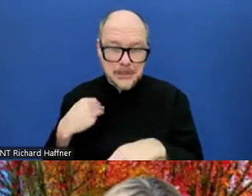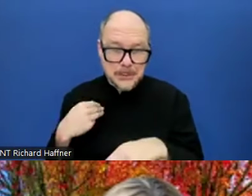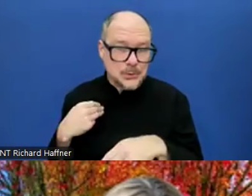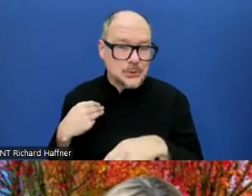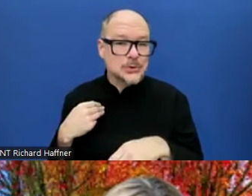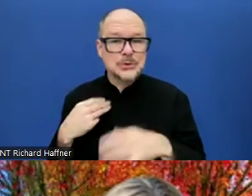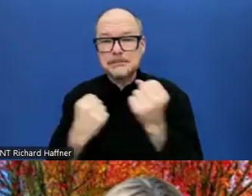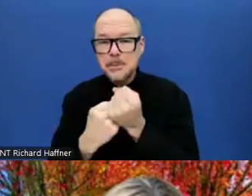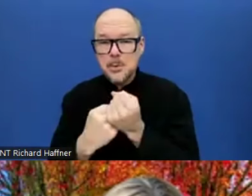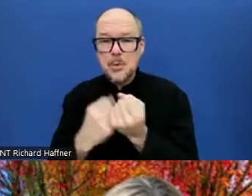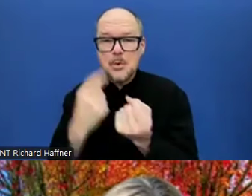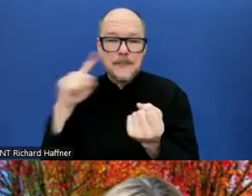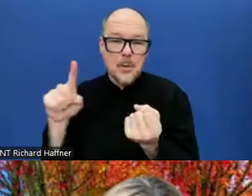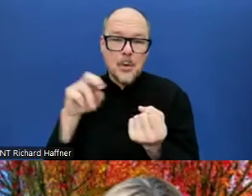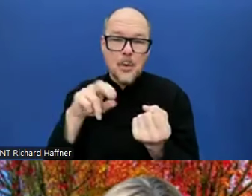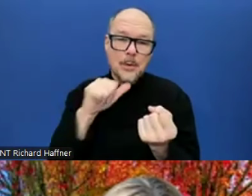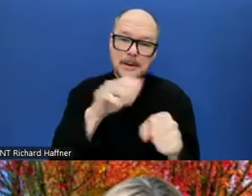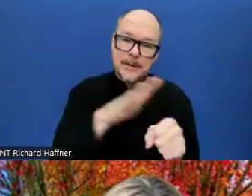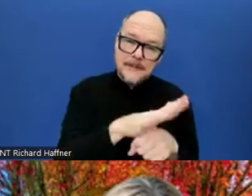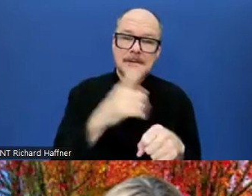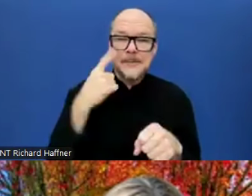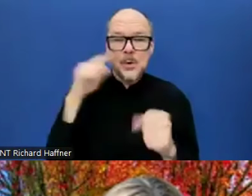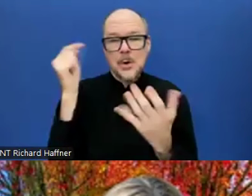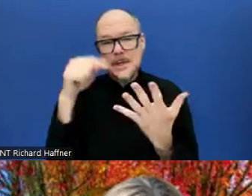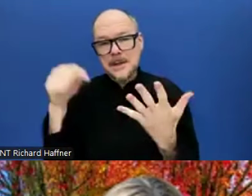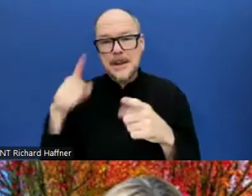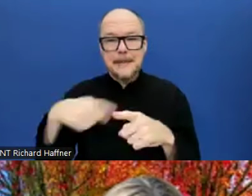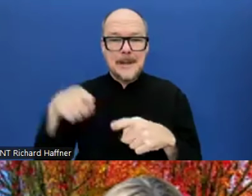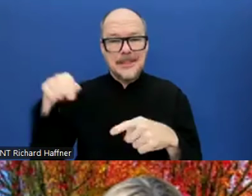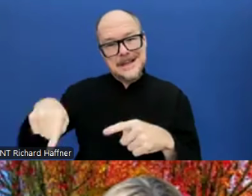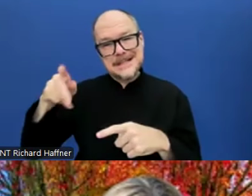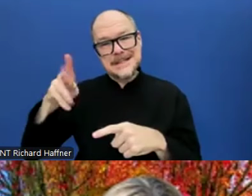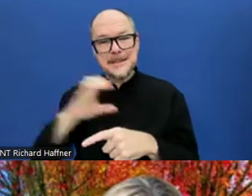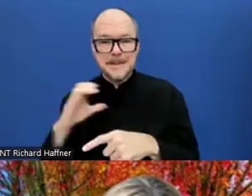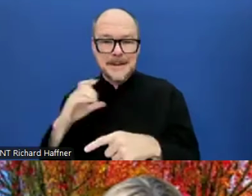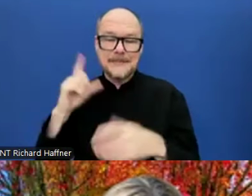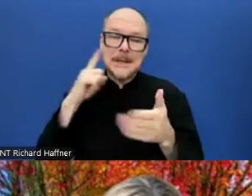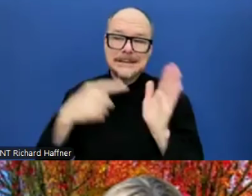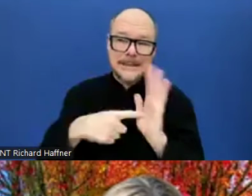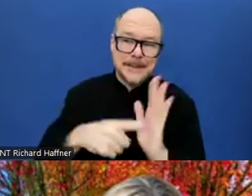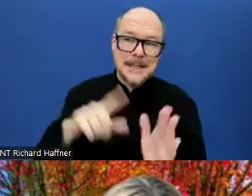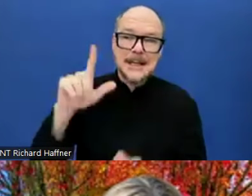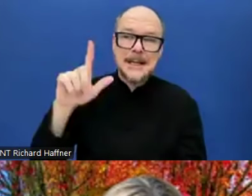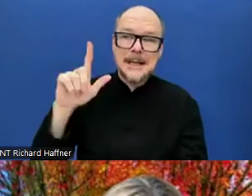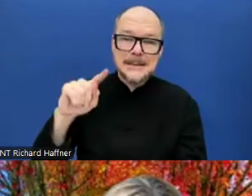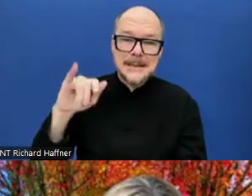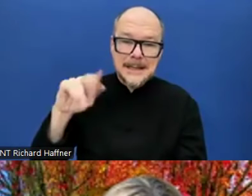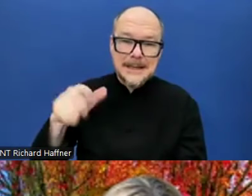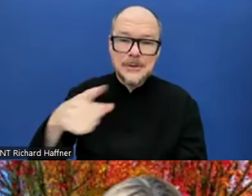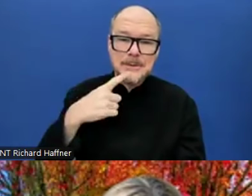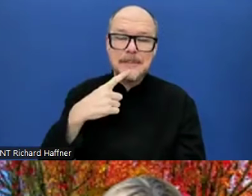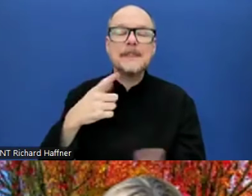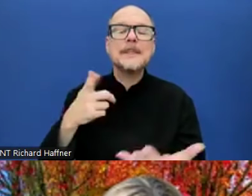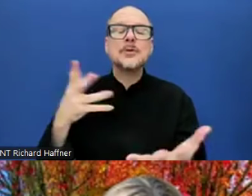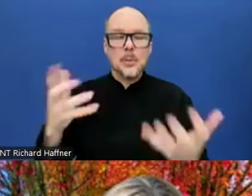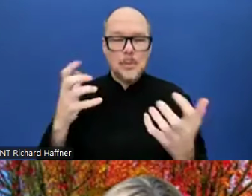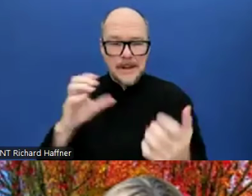support for or lack thereof, I think, certain things about this subcommittee. So for example, Talina, I'm hearing you say you would like to have the